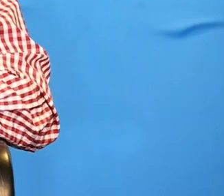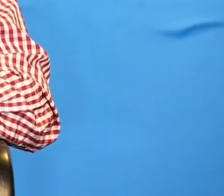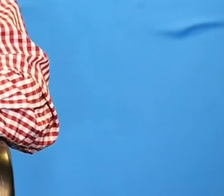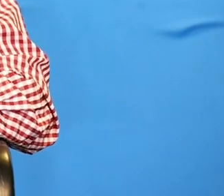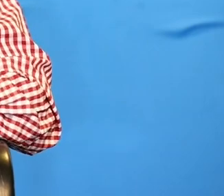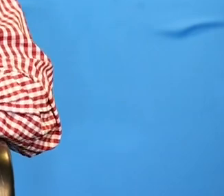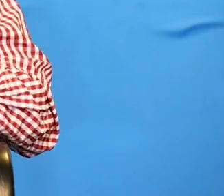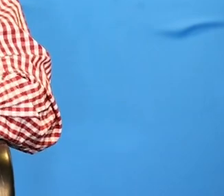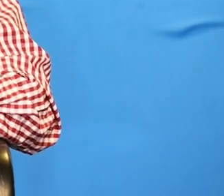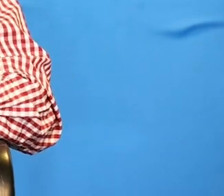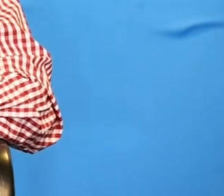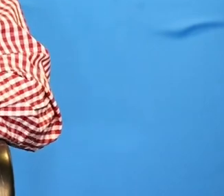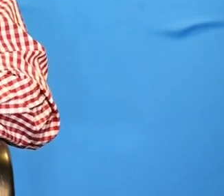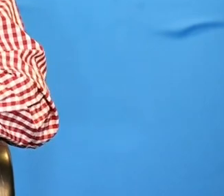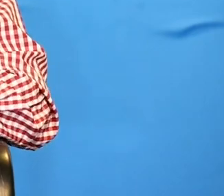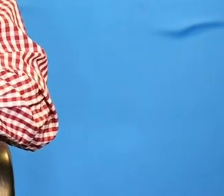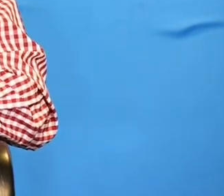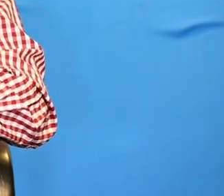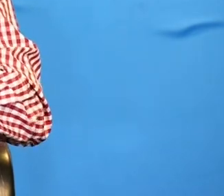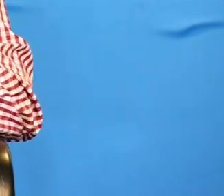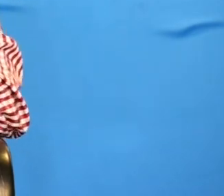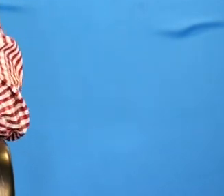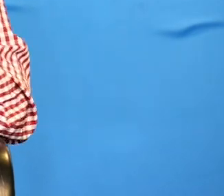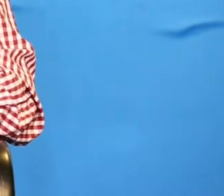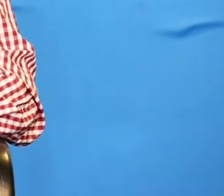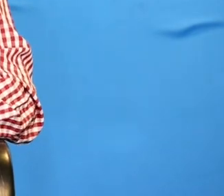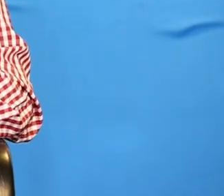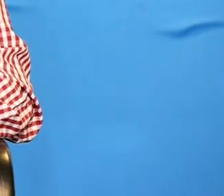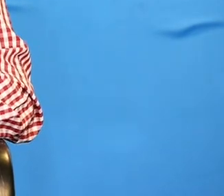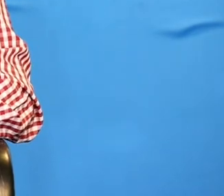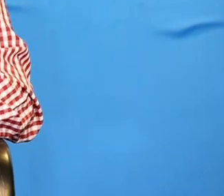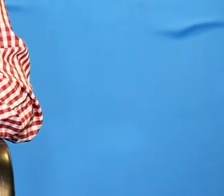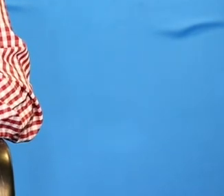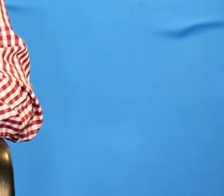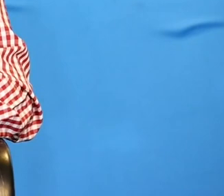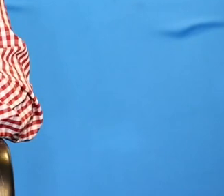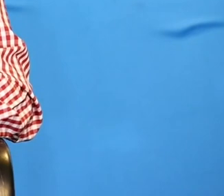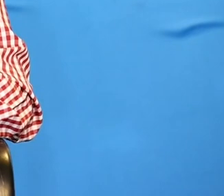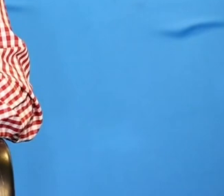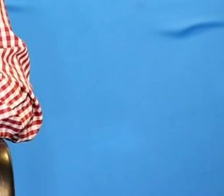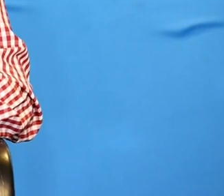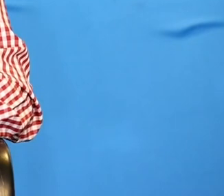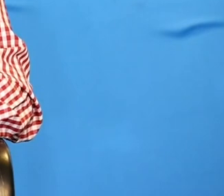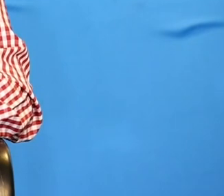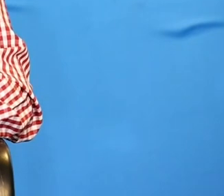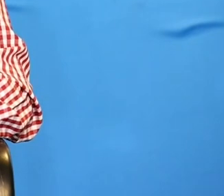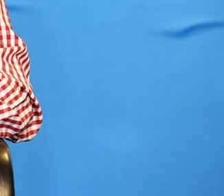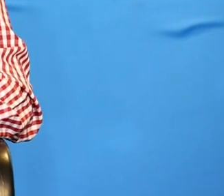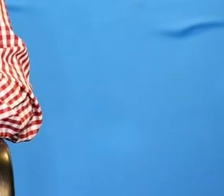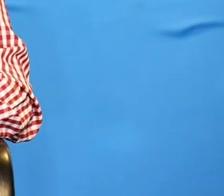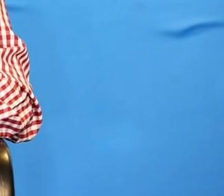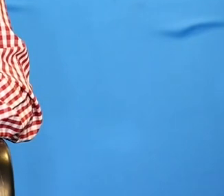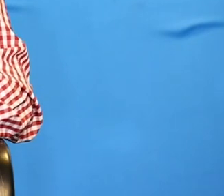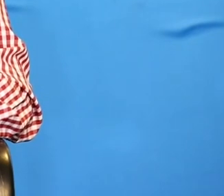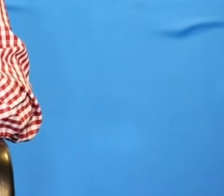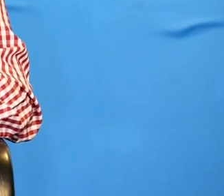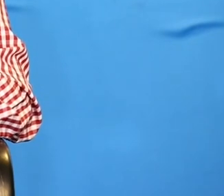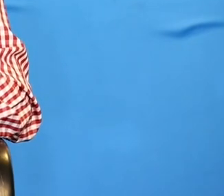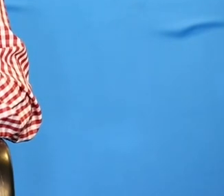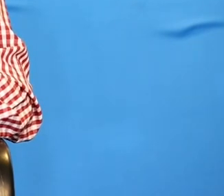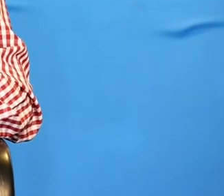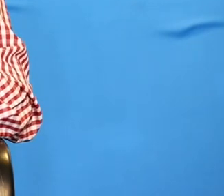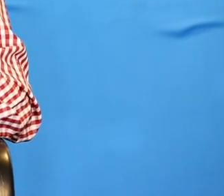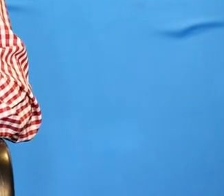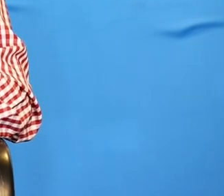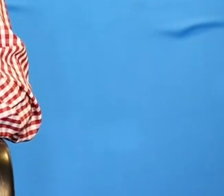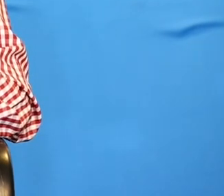into the house of Rahab so that we can all receive the salvation that is given to us. So even as the